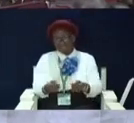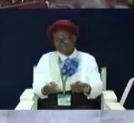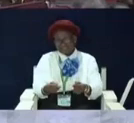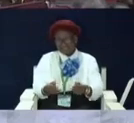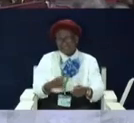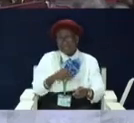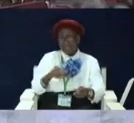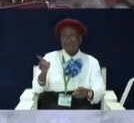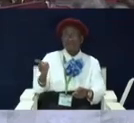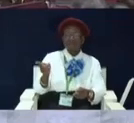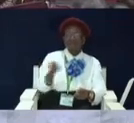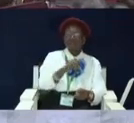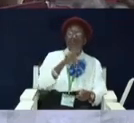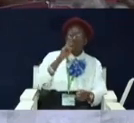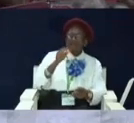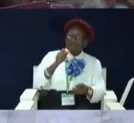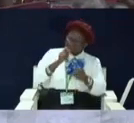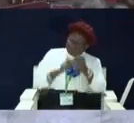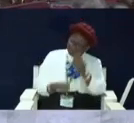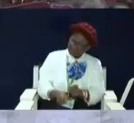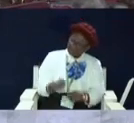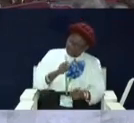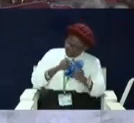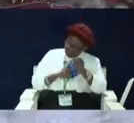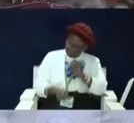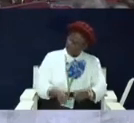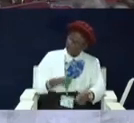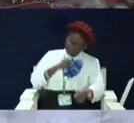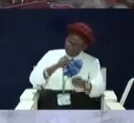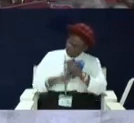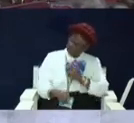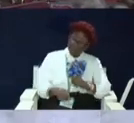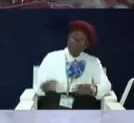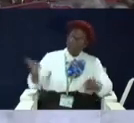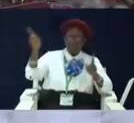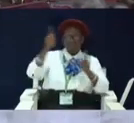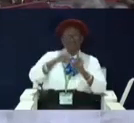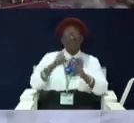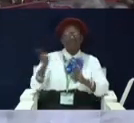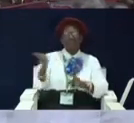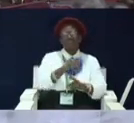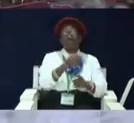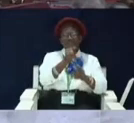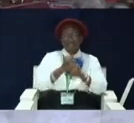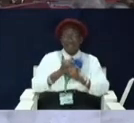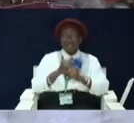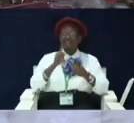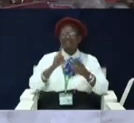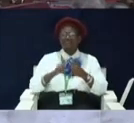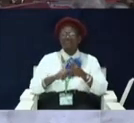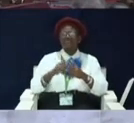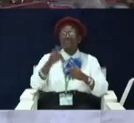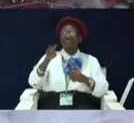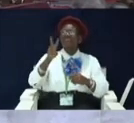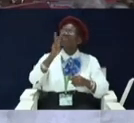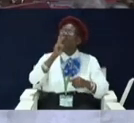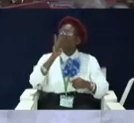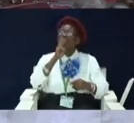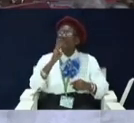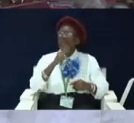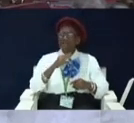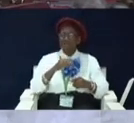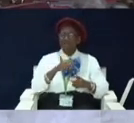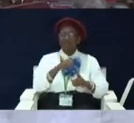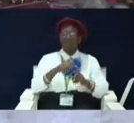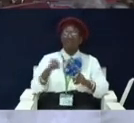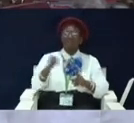Ya ba gbe titi titi until you get to the water. Egbe titi e fi ma kan omi. When you get to